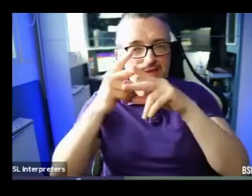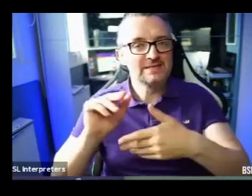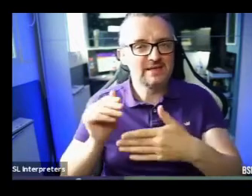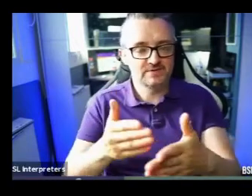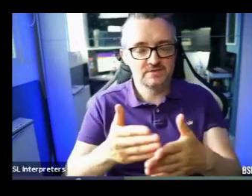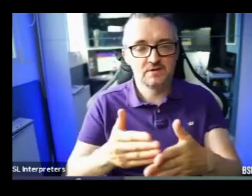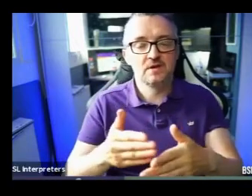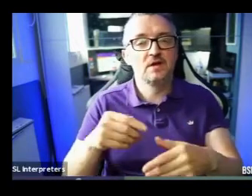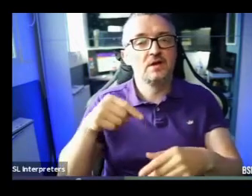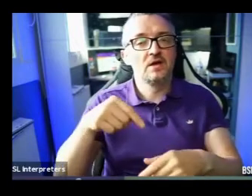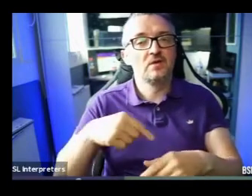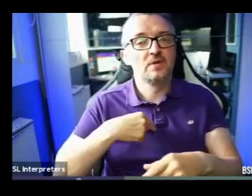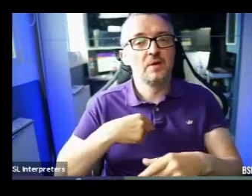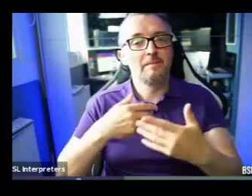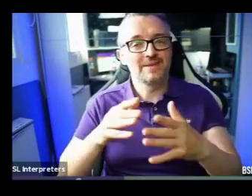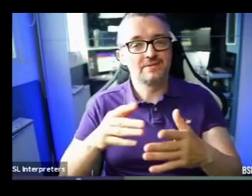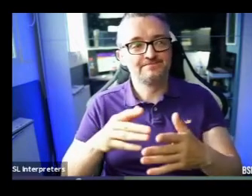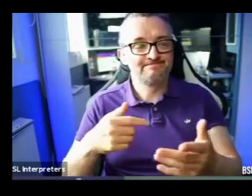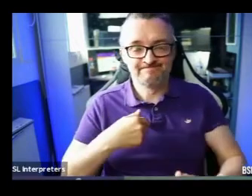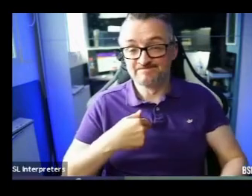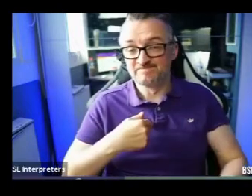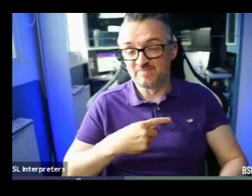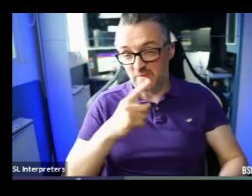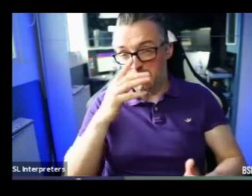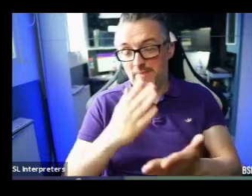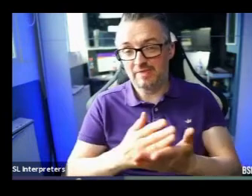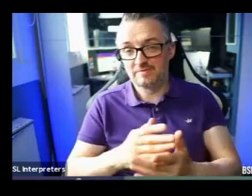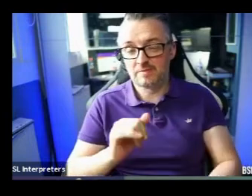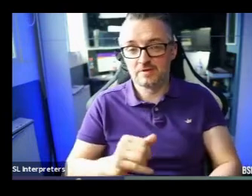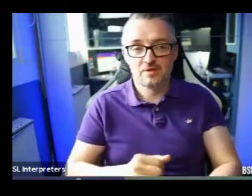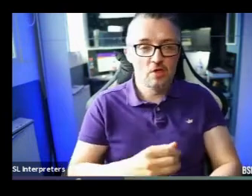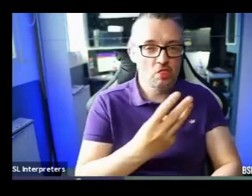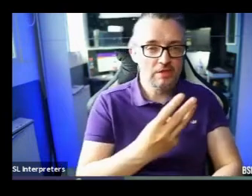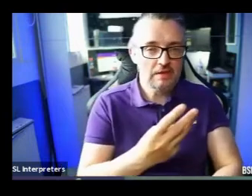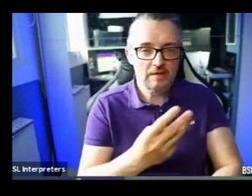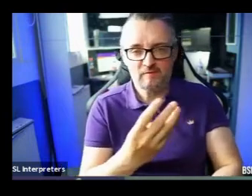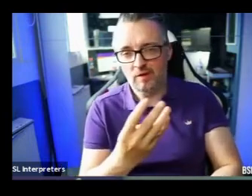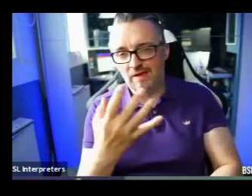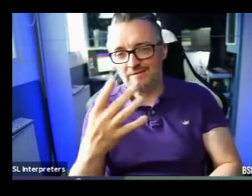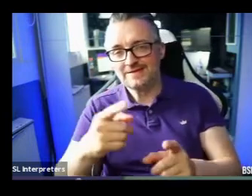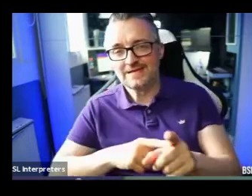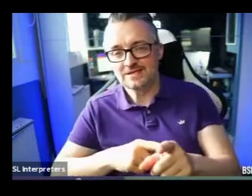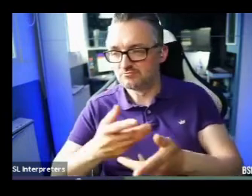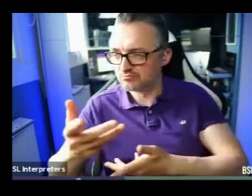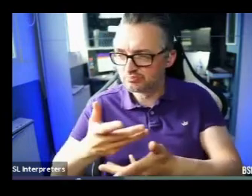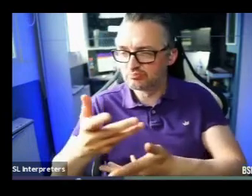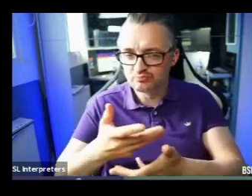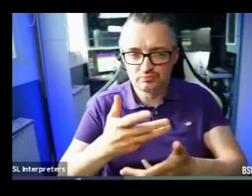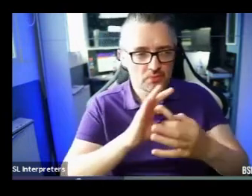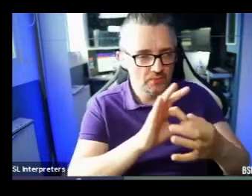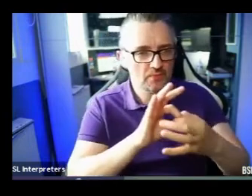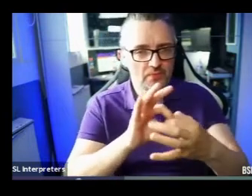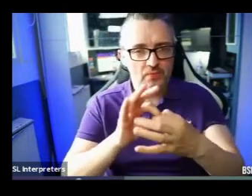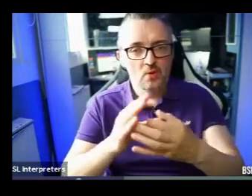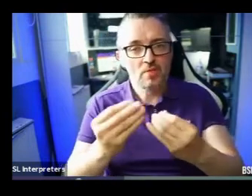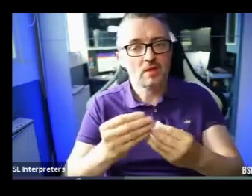care service. And we firmly believe that it might take 3, 4, 5 years to consult and